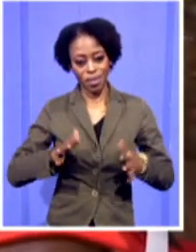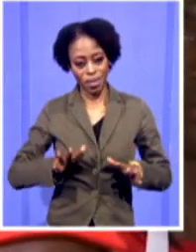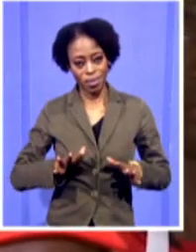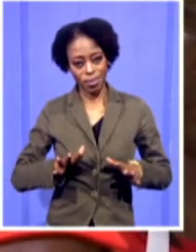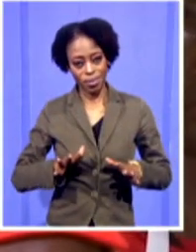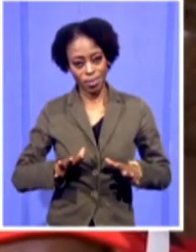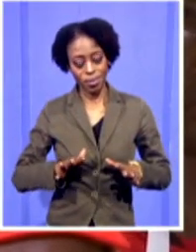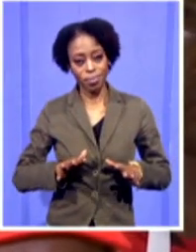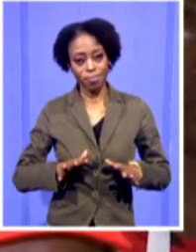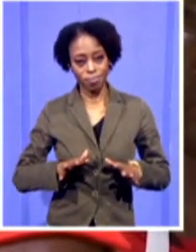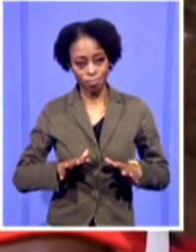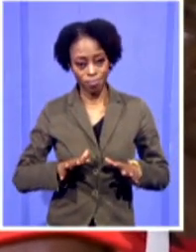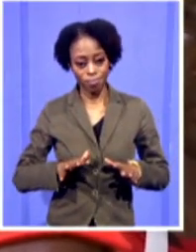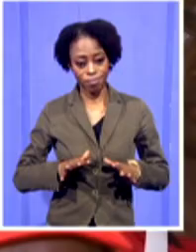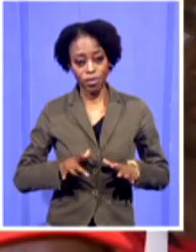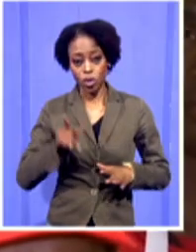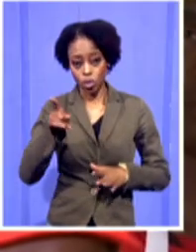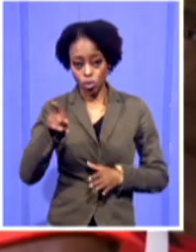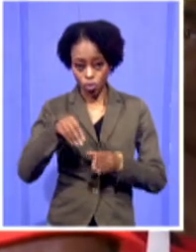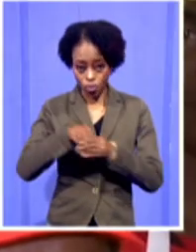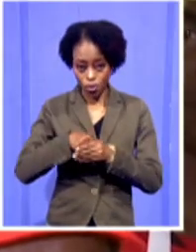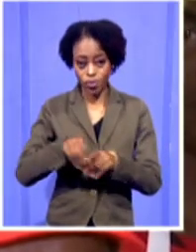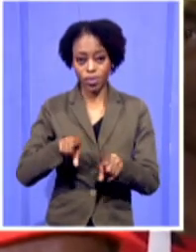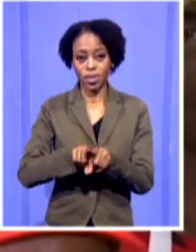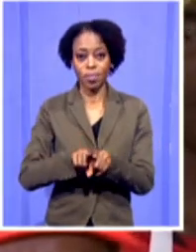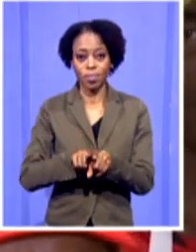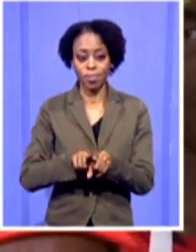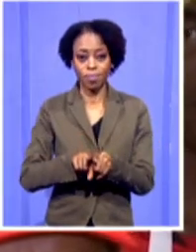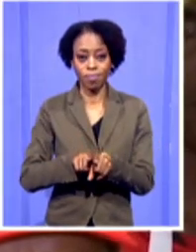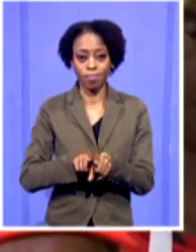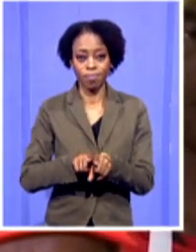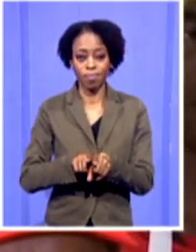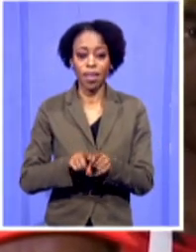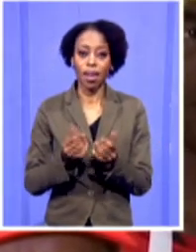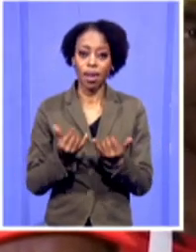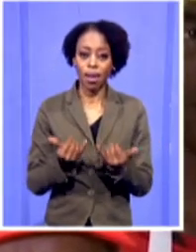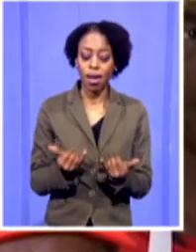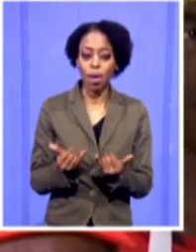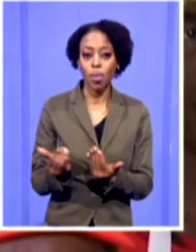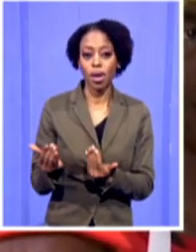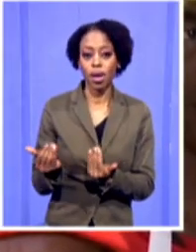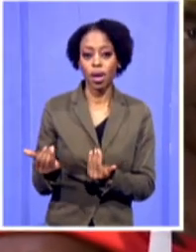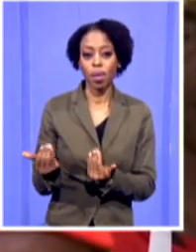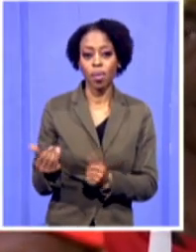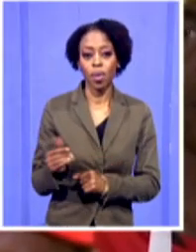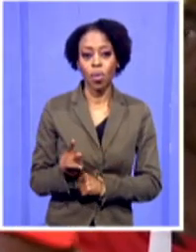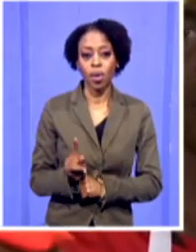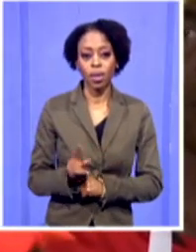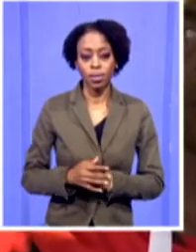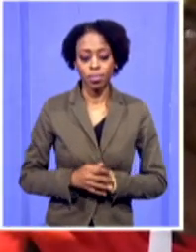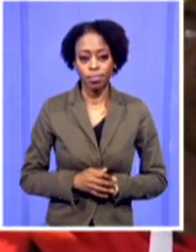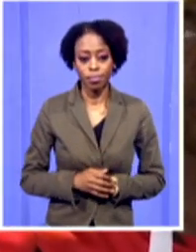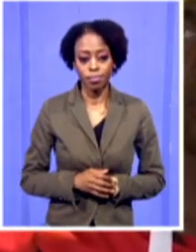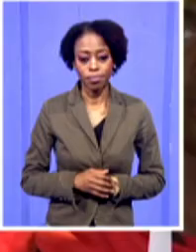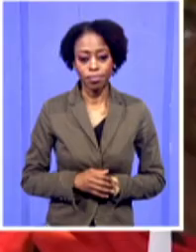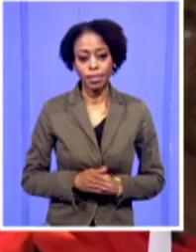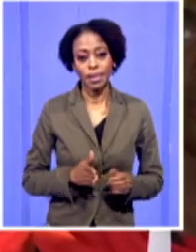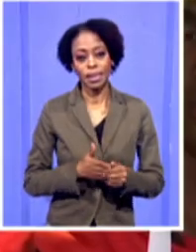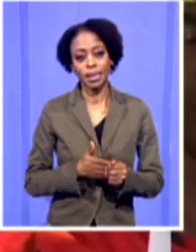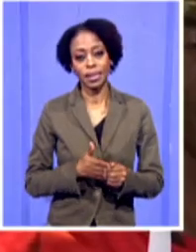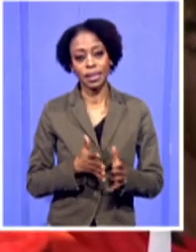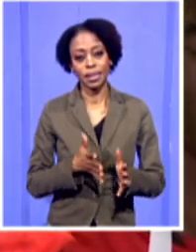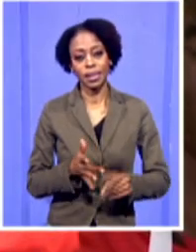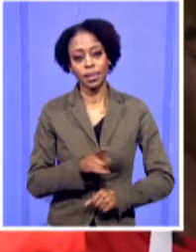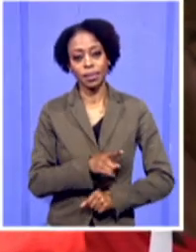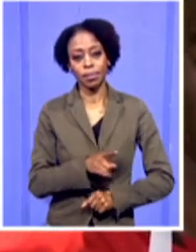yesterday, which you were part of. The expectation, Chair, is that the leadership was